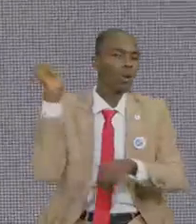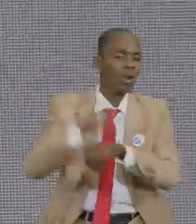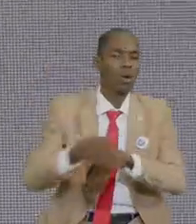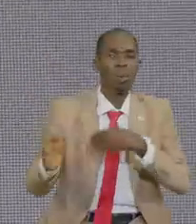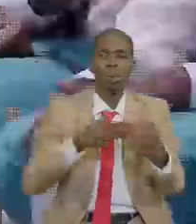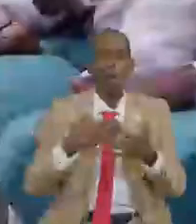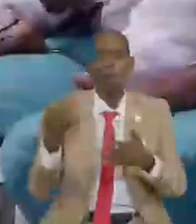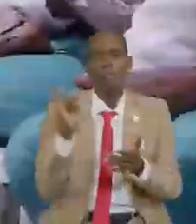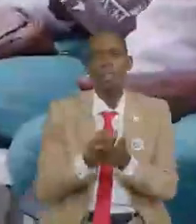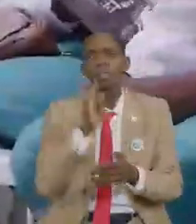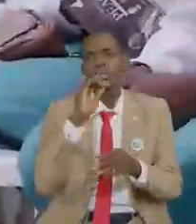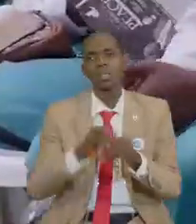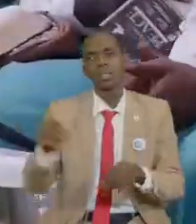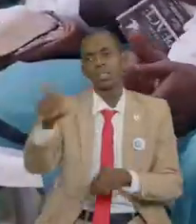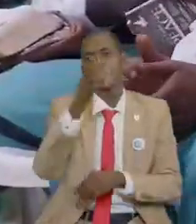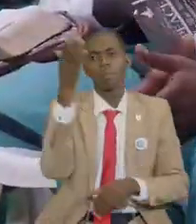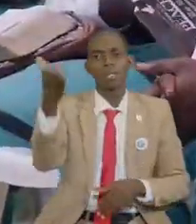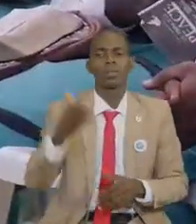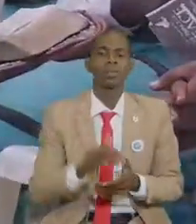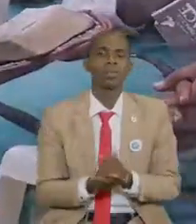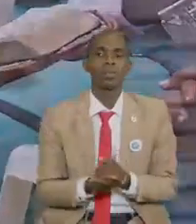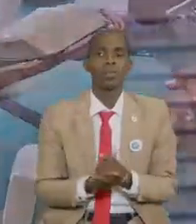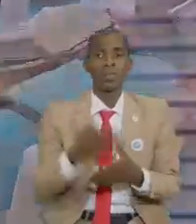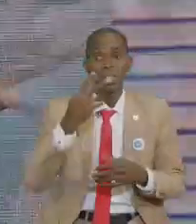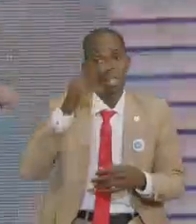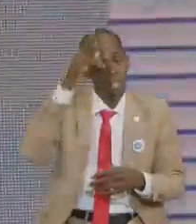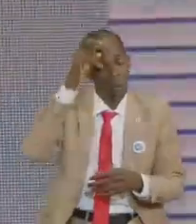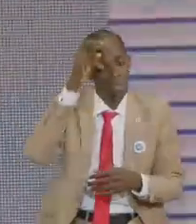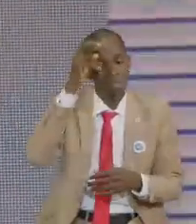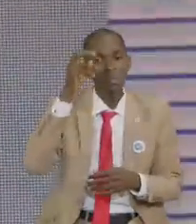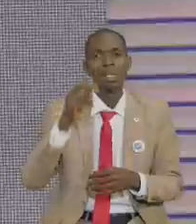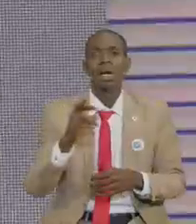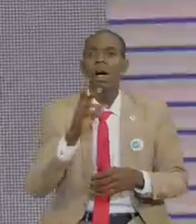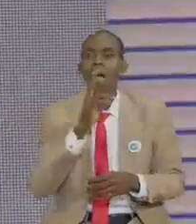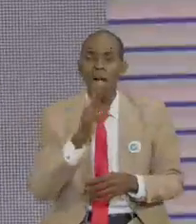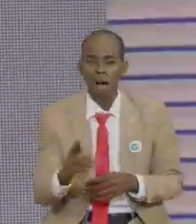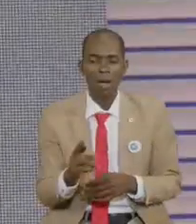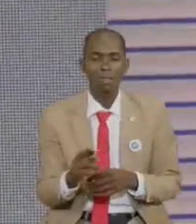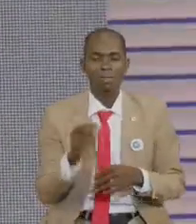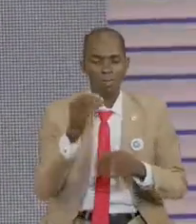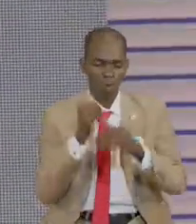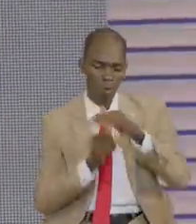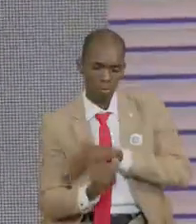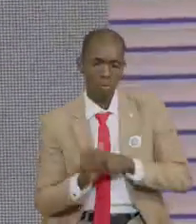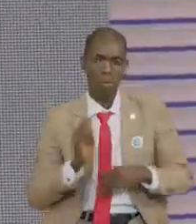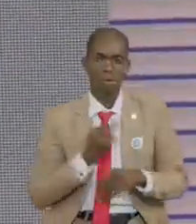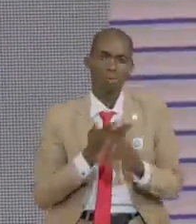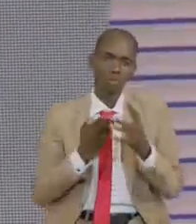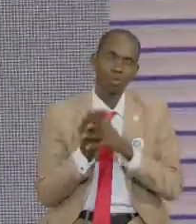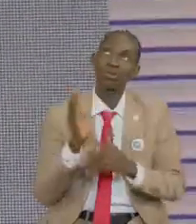there. The demons, the devils are subject unto us through thy name.